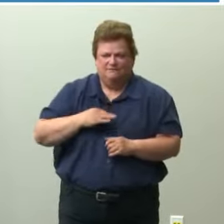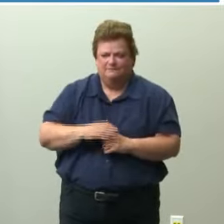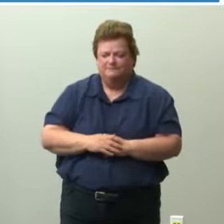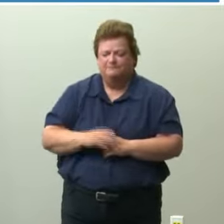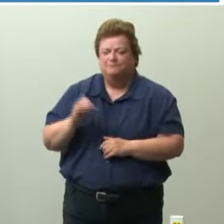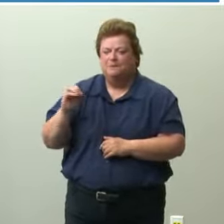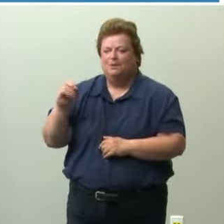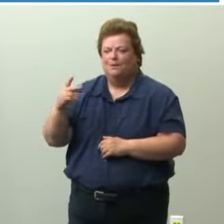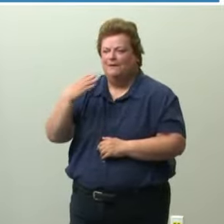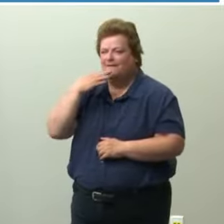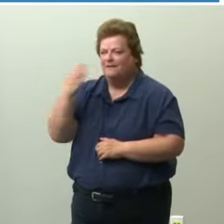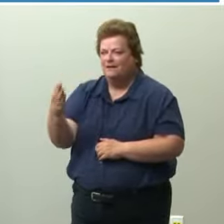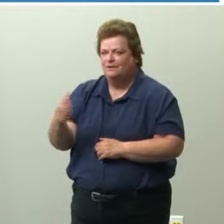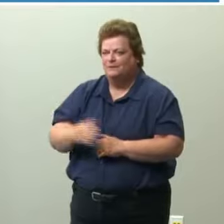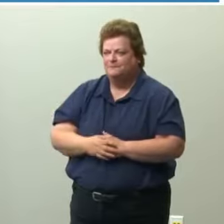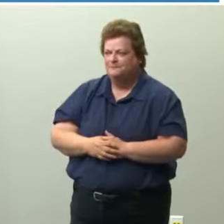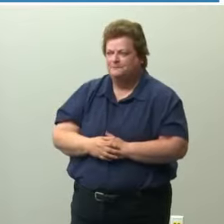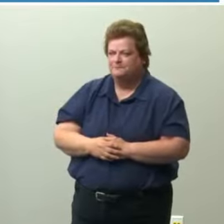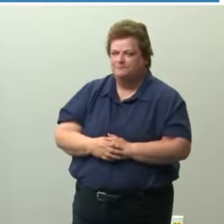Okay, thank you.